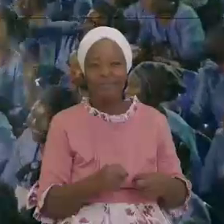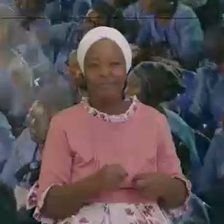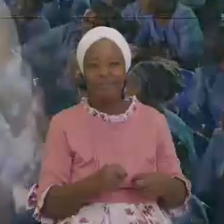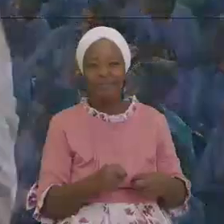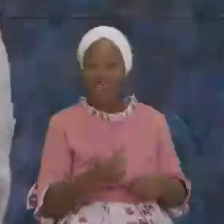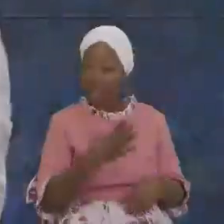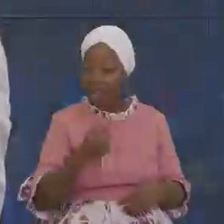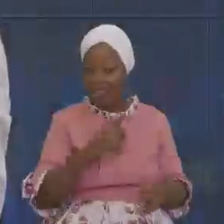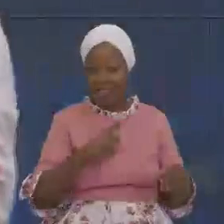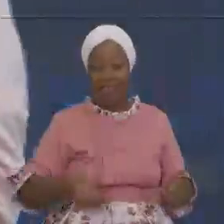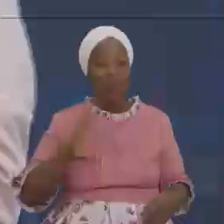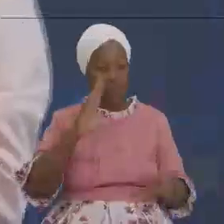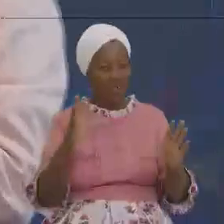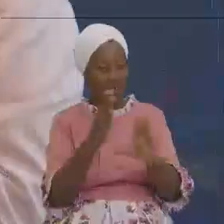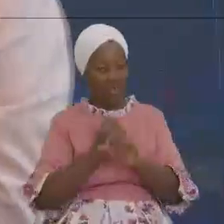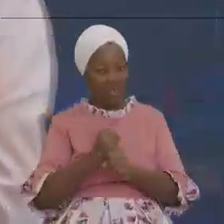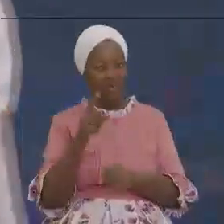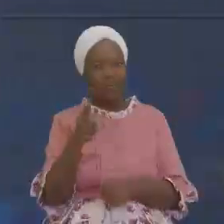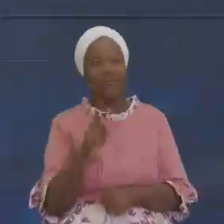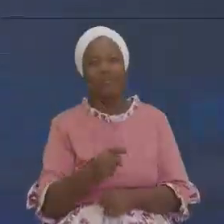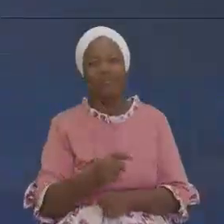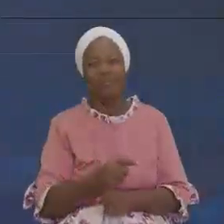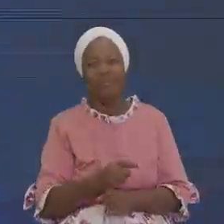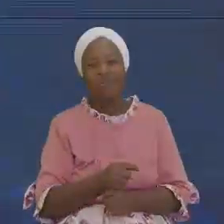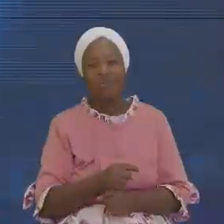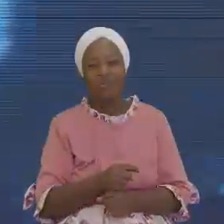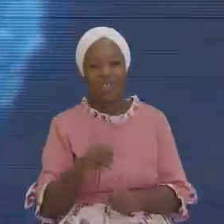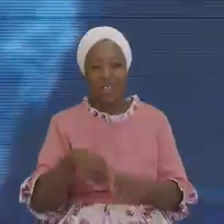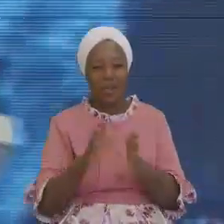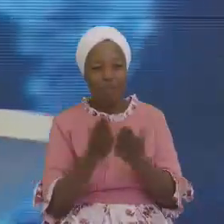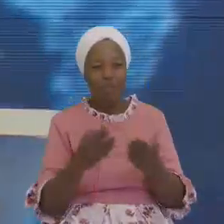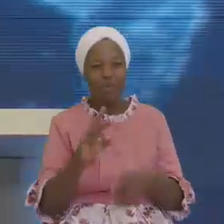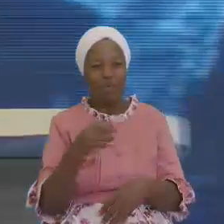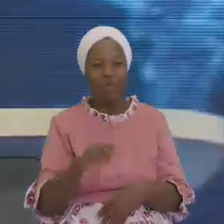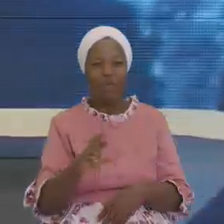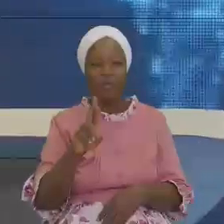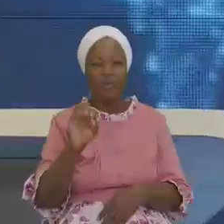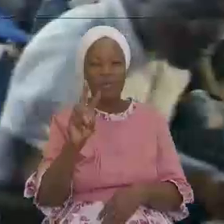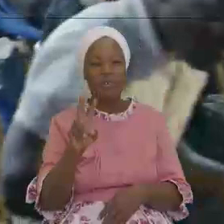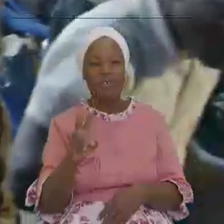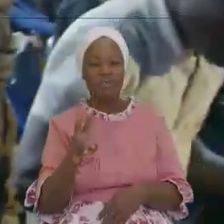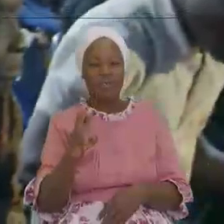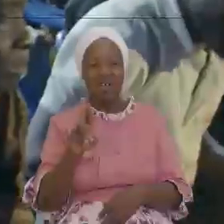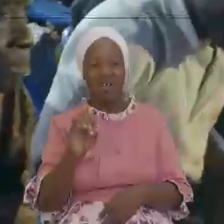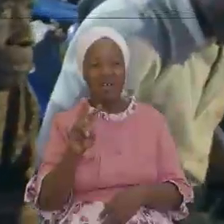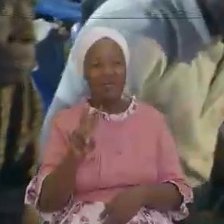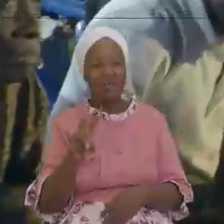And the Lord will receive you. In Revelation chapter 18.